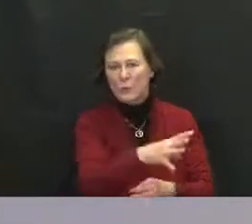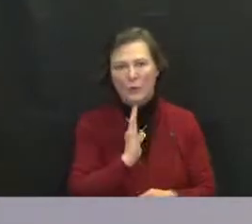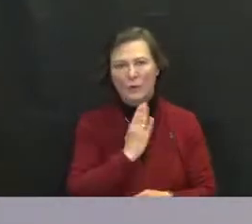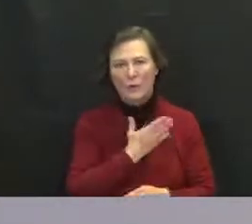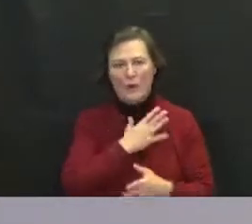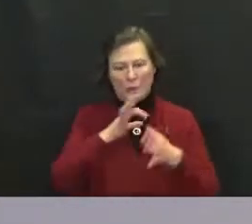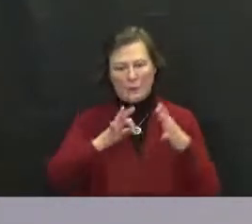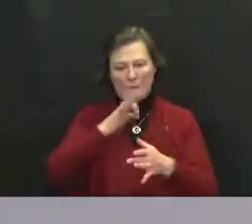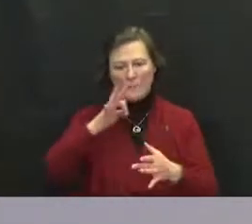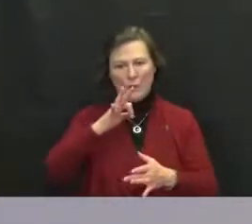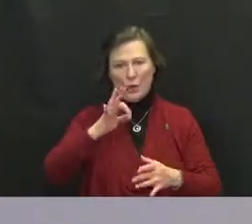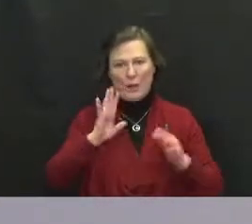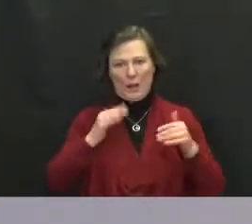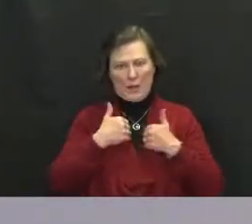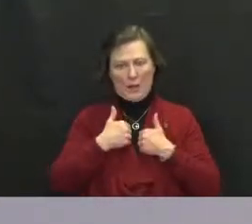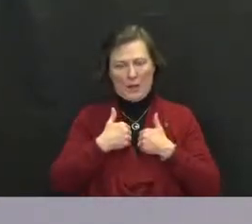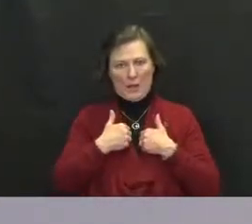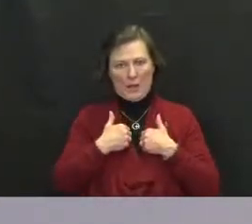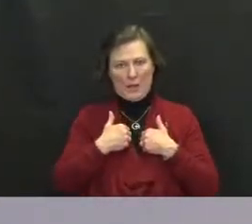Let us remember